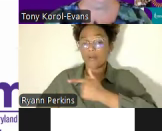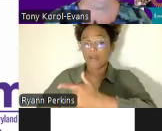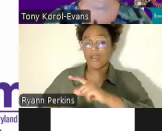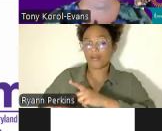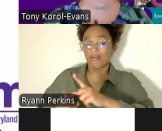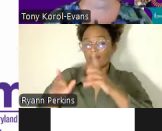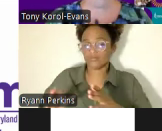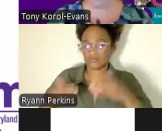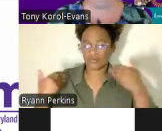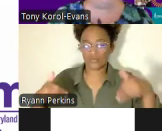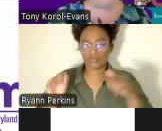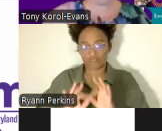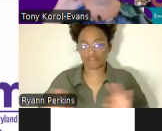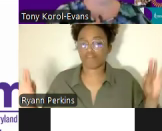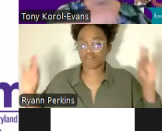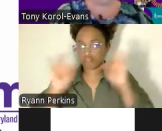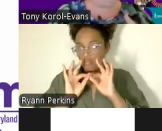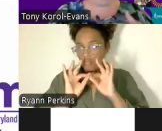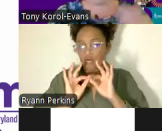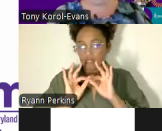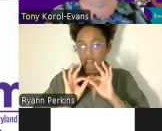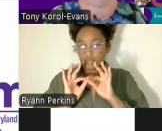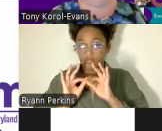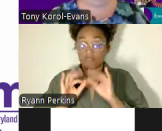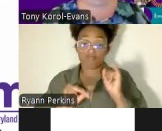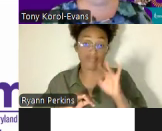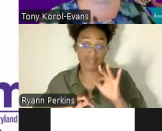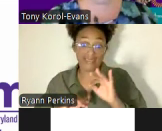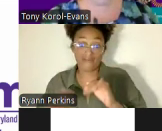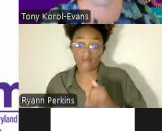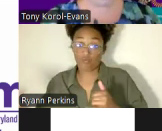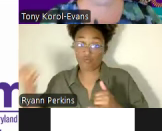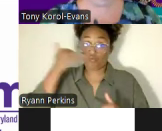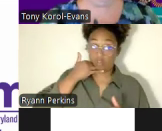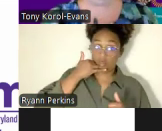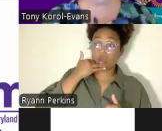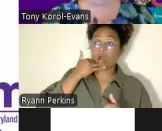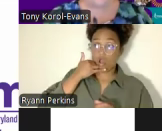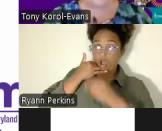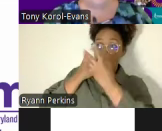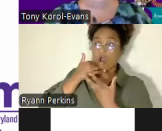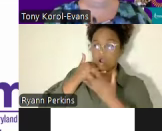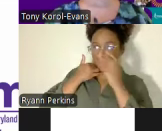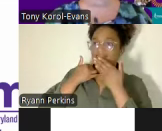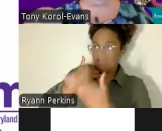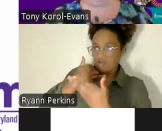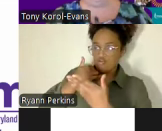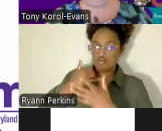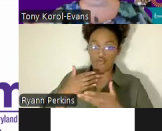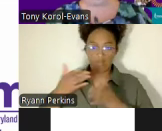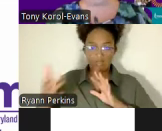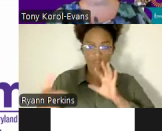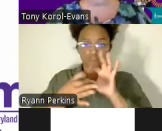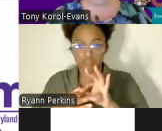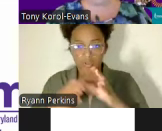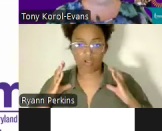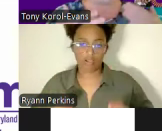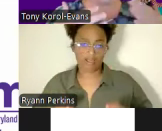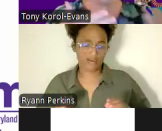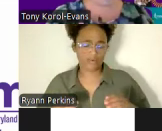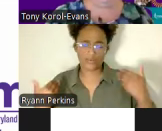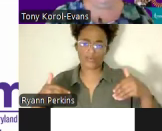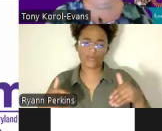important, both ways, coming to you and going from you. So I always encourage you, get to know the people you're going to hand off to.